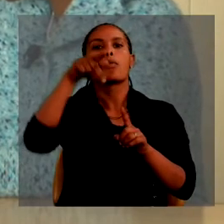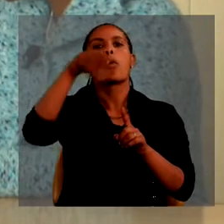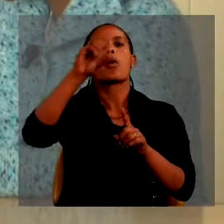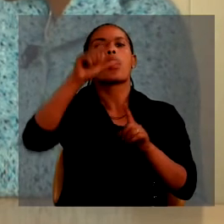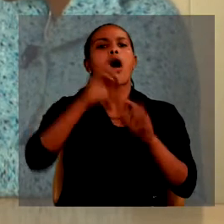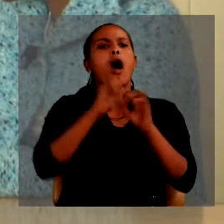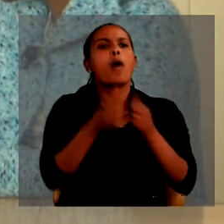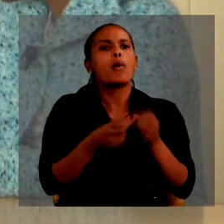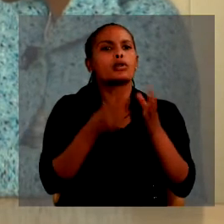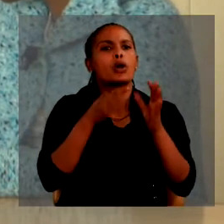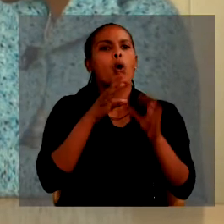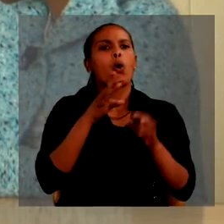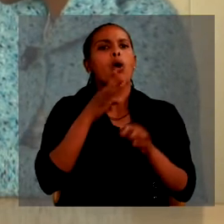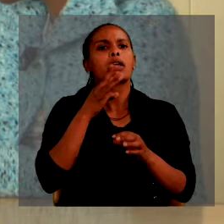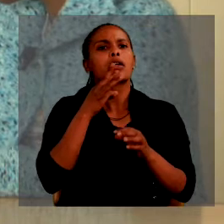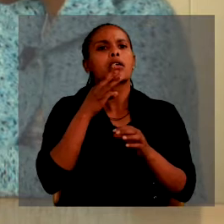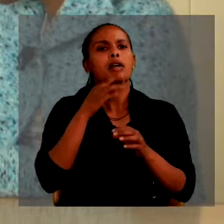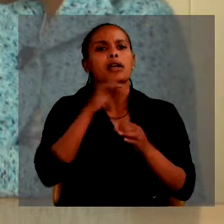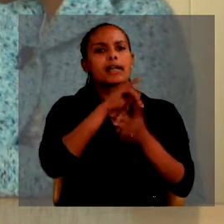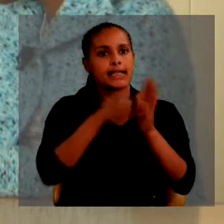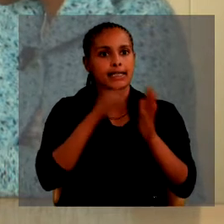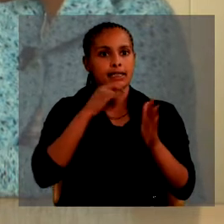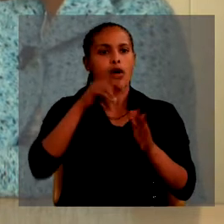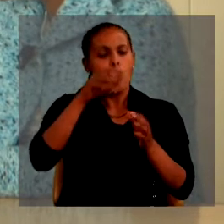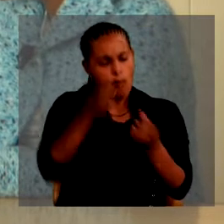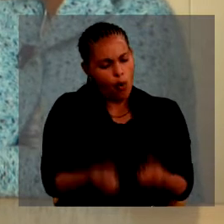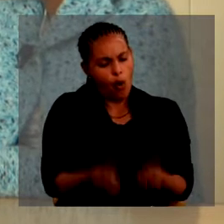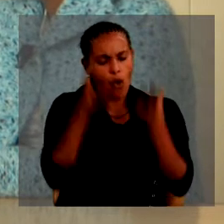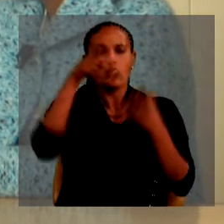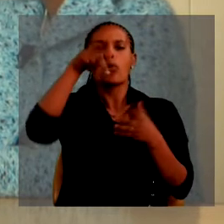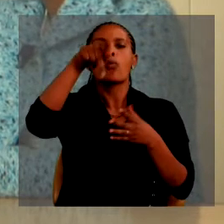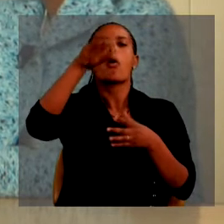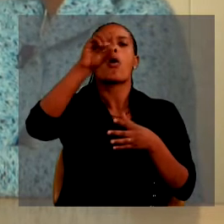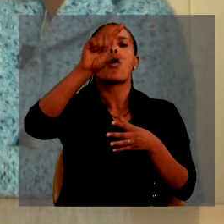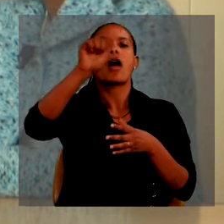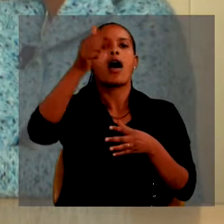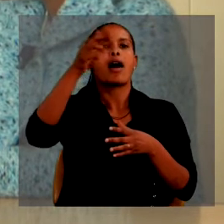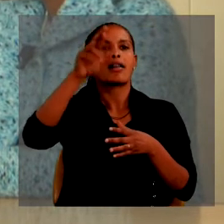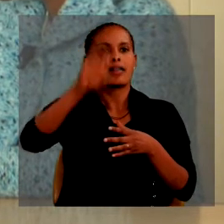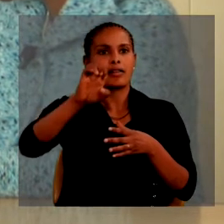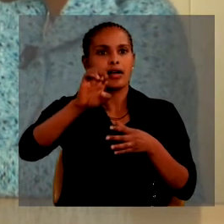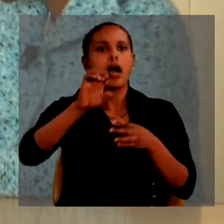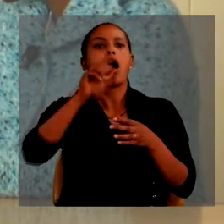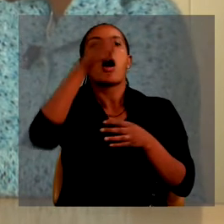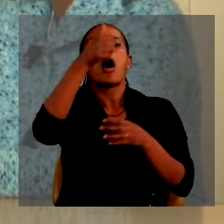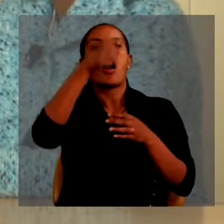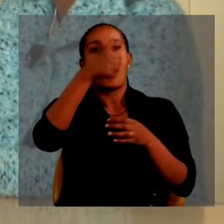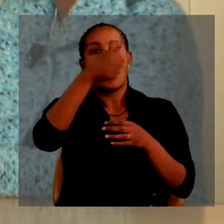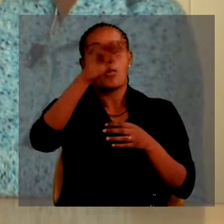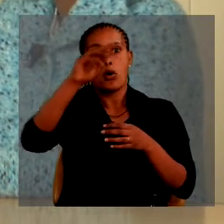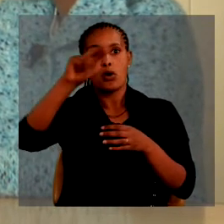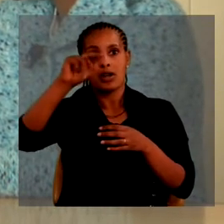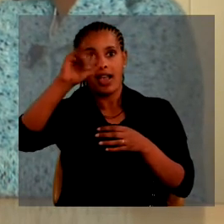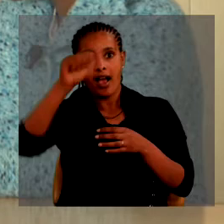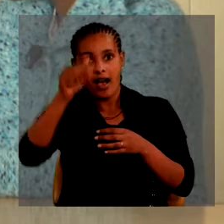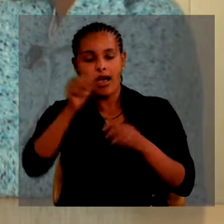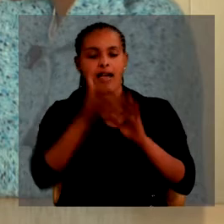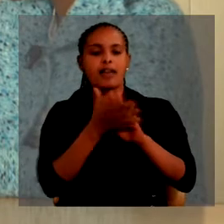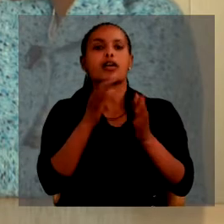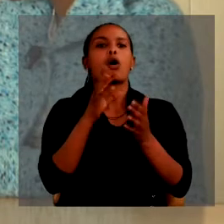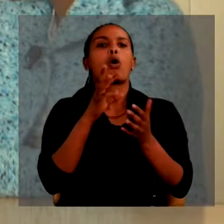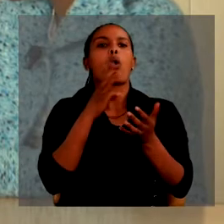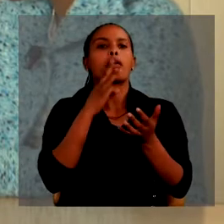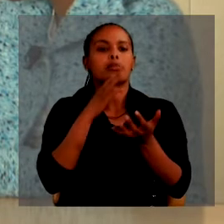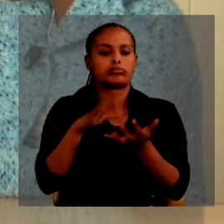water? It will be, it is polar. More polar than this. Yes. So ammonia and water dissolve